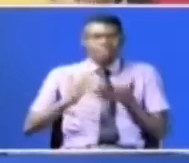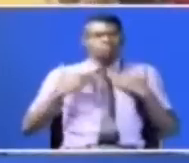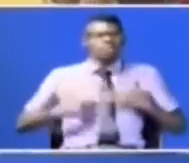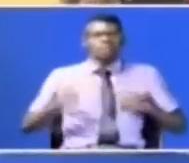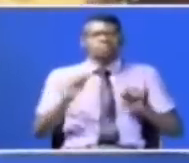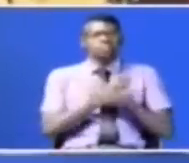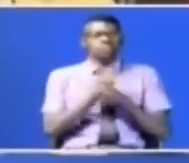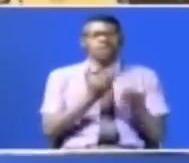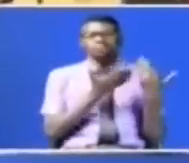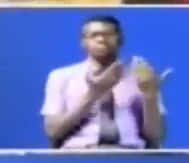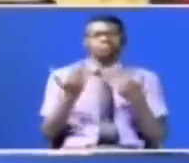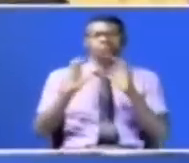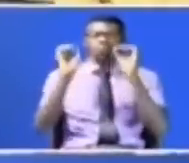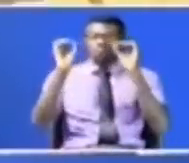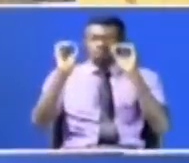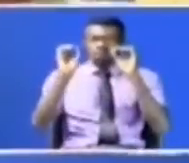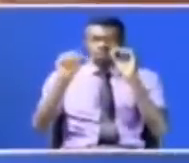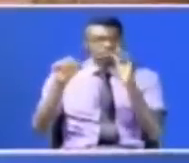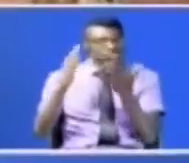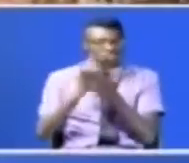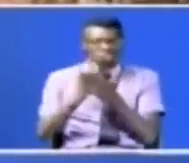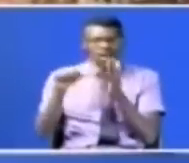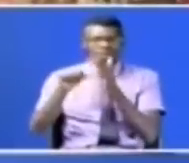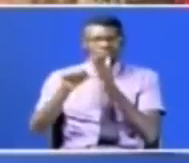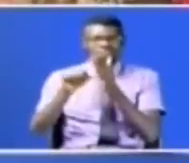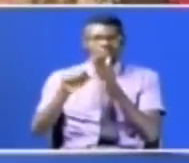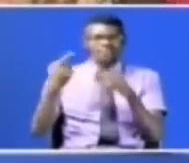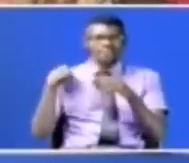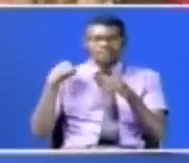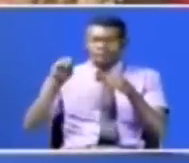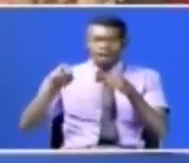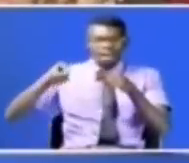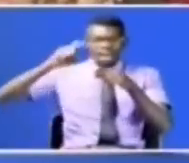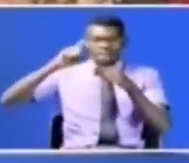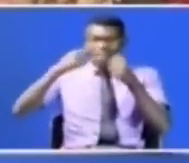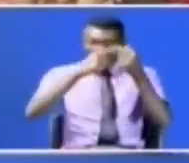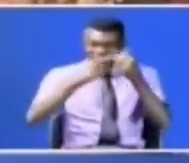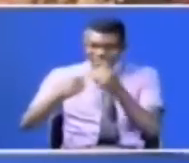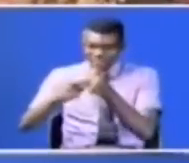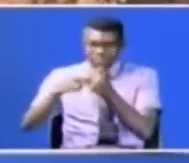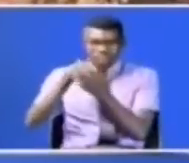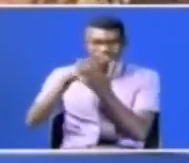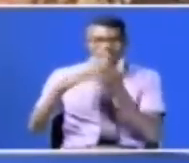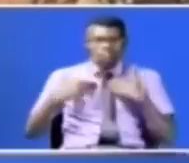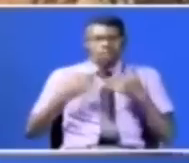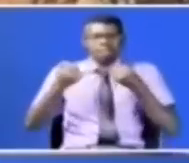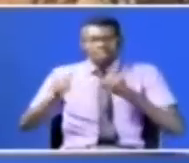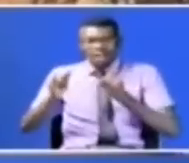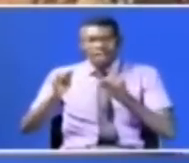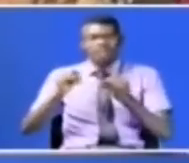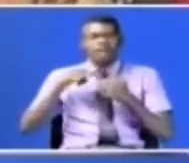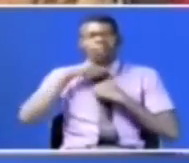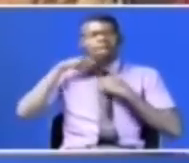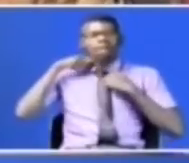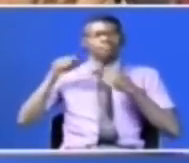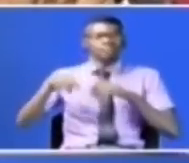shower. Really alarming figures there, I must say. 66 cases of attempted suicide. And don't forget, those